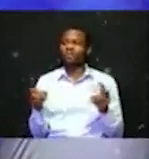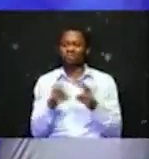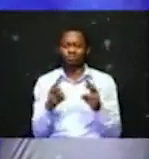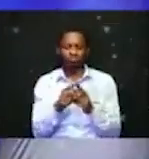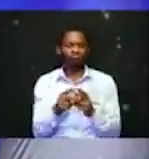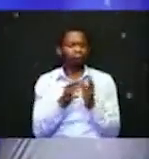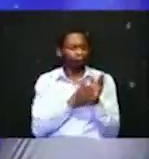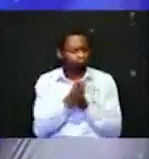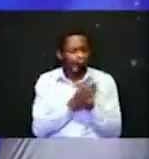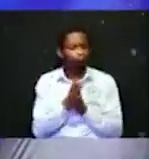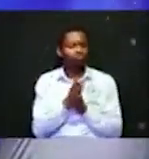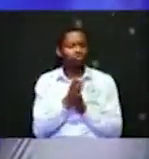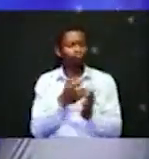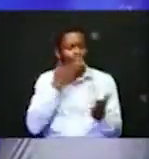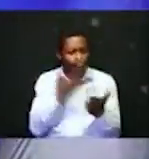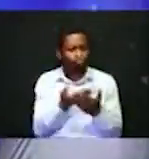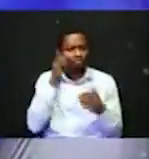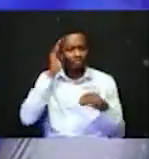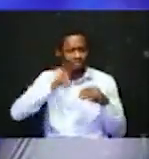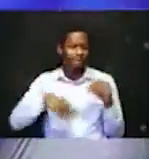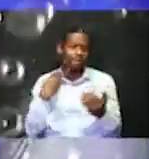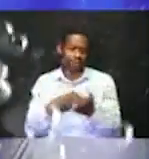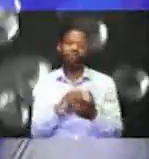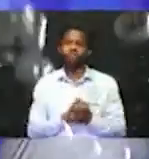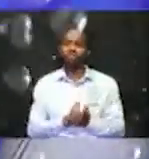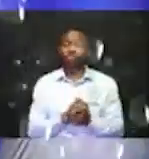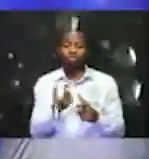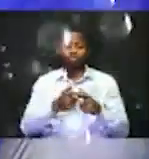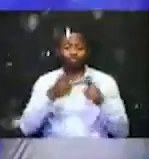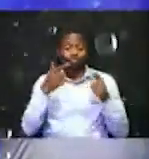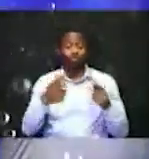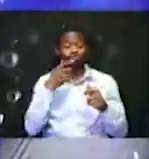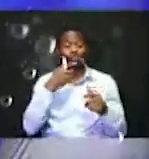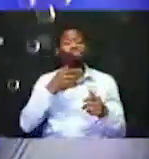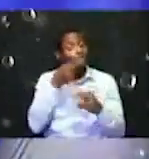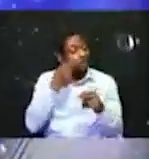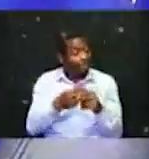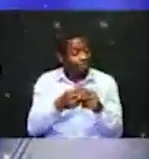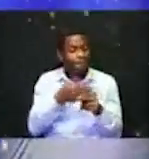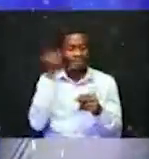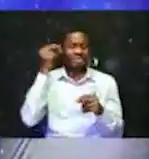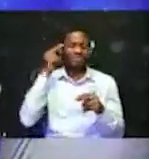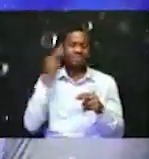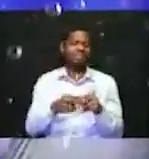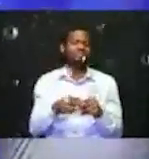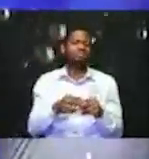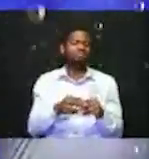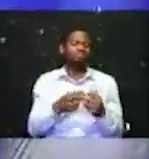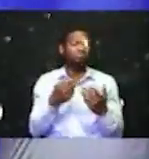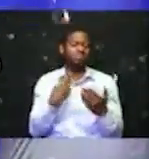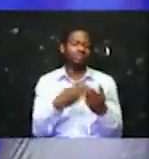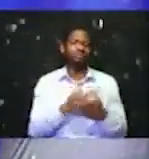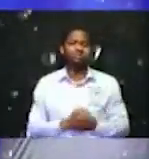desirable than money. Eye e chen sika than positions. Eye e chen dibre ahodo e chen abodi ahodo. When I mean a